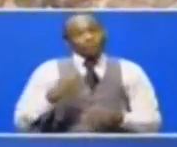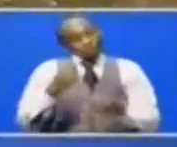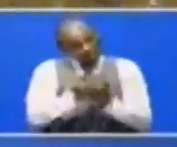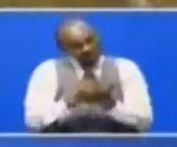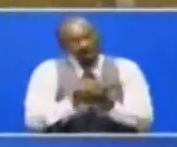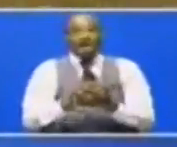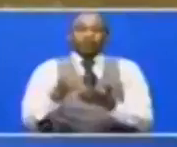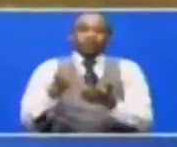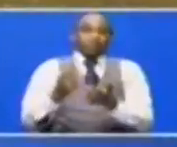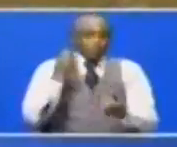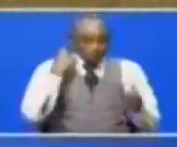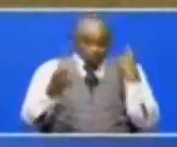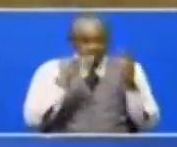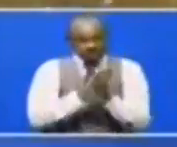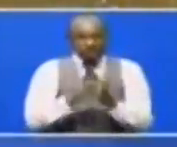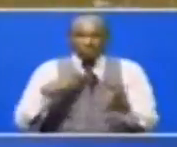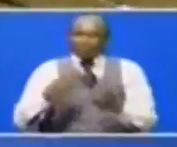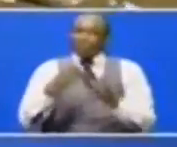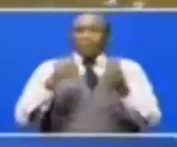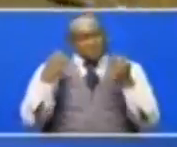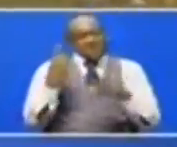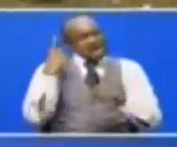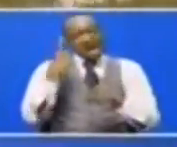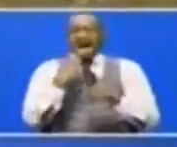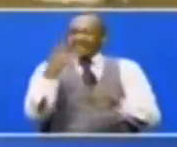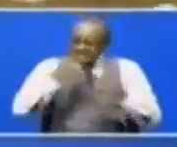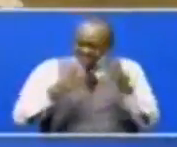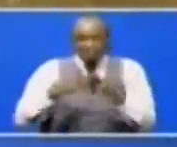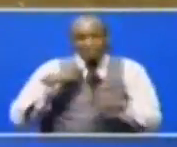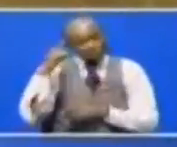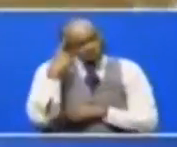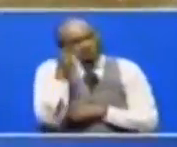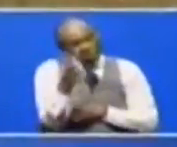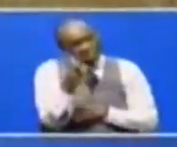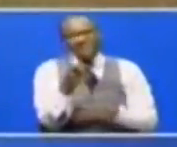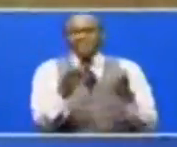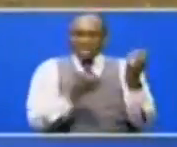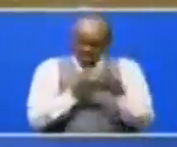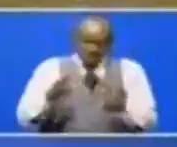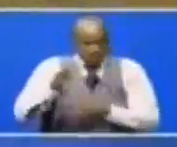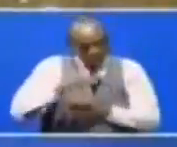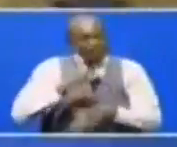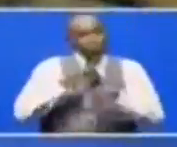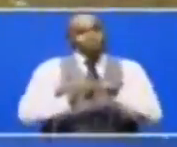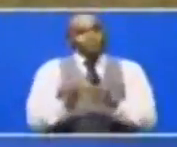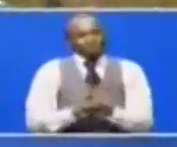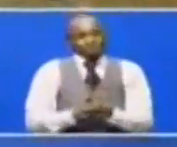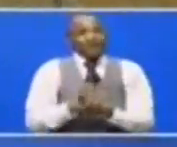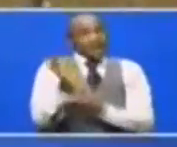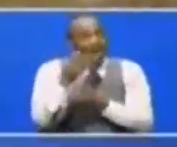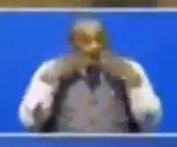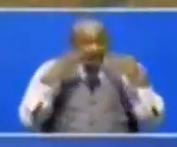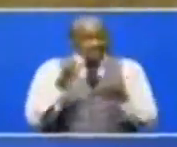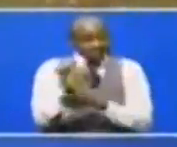coffee farming, which has for almost a century been regarded as the region's commercial cultivated options. Catfish